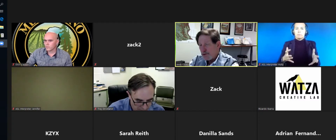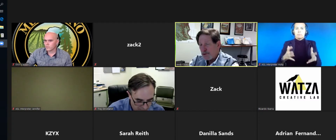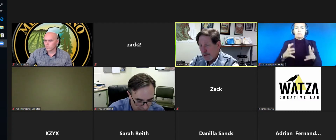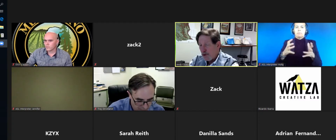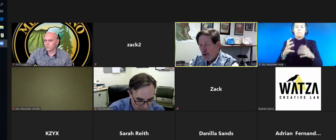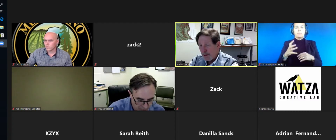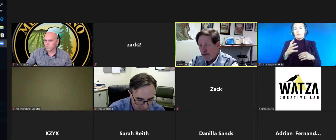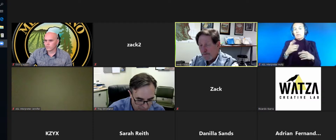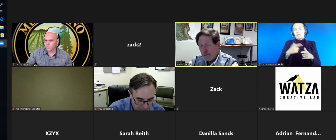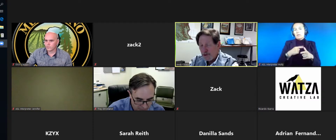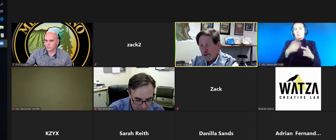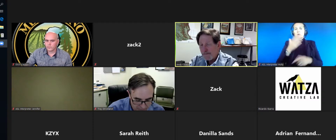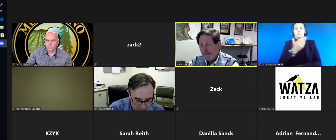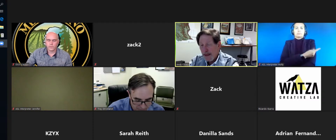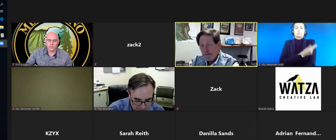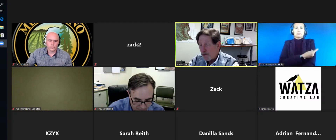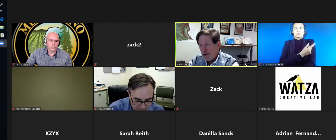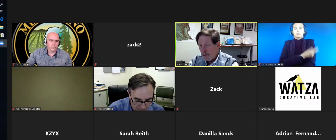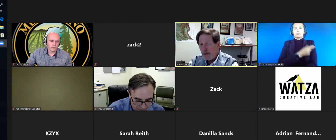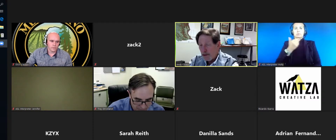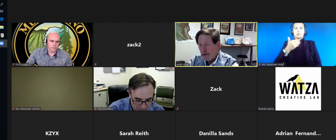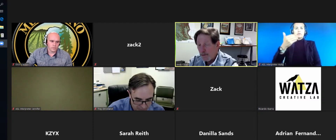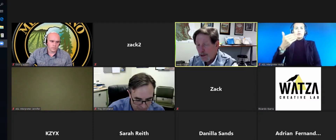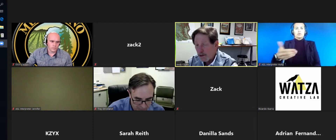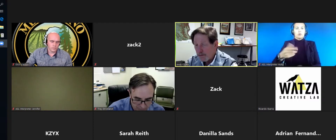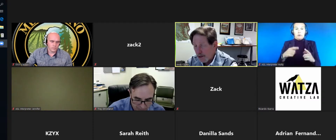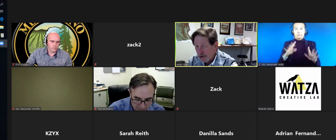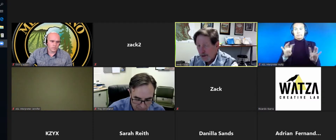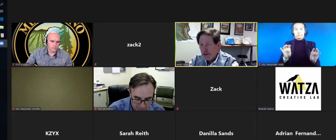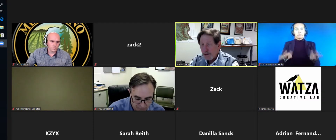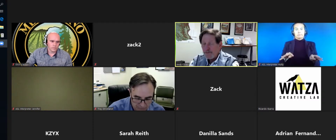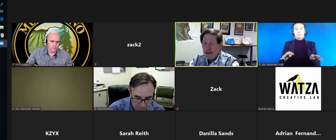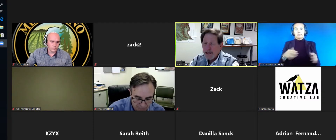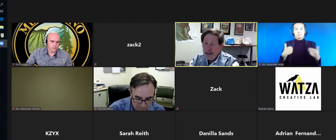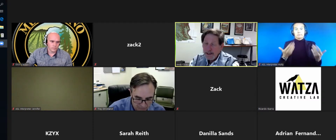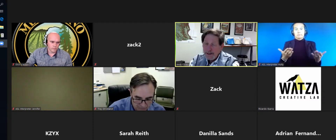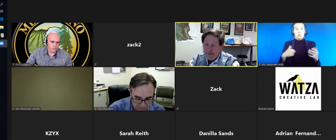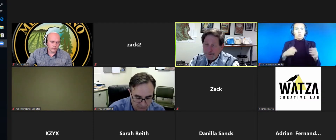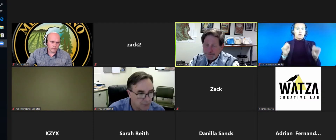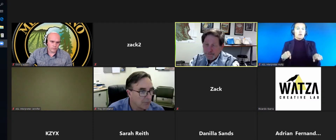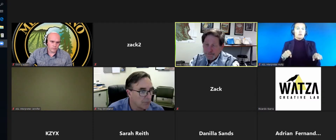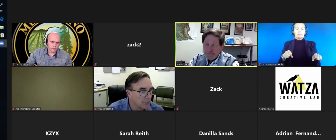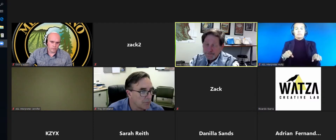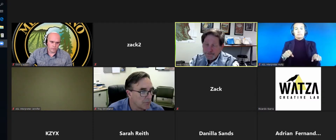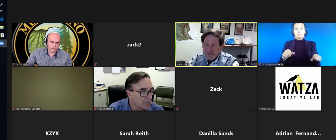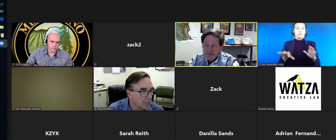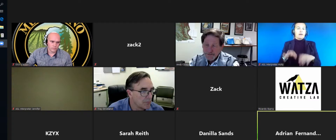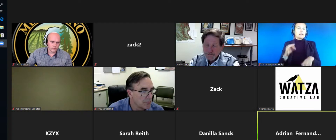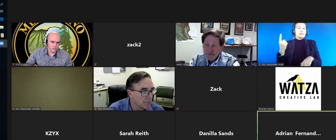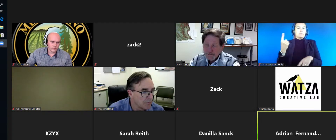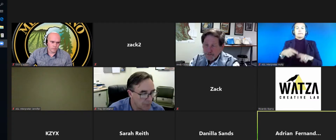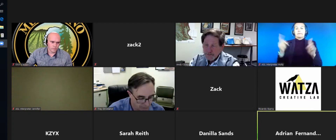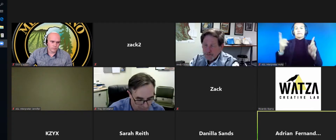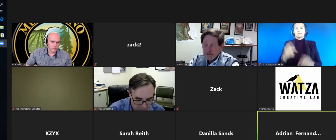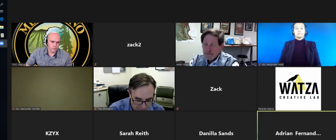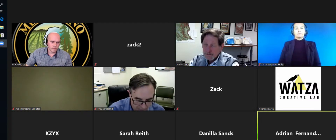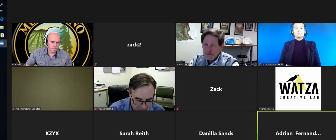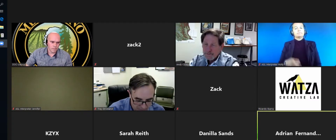those boosters, I'm hoping, in the future. But we don't know. We could run into something different. Thank you.